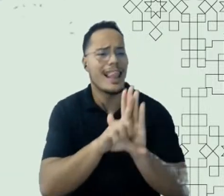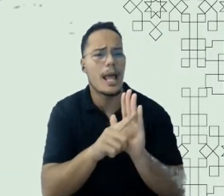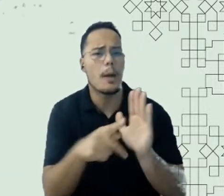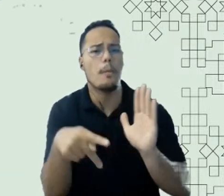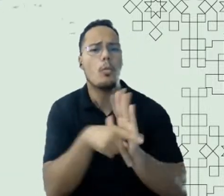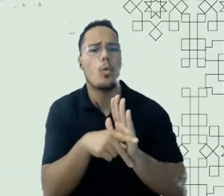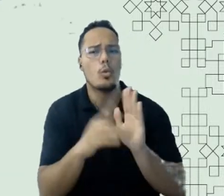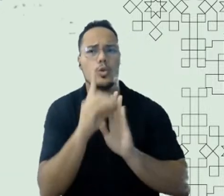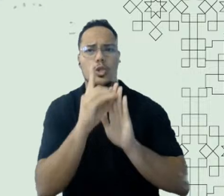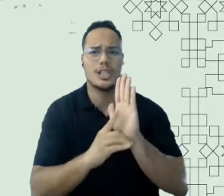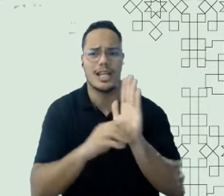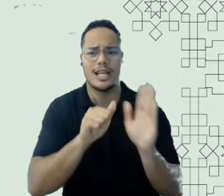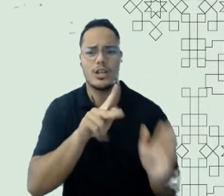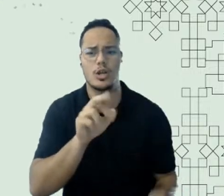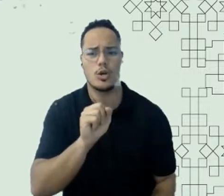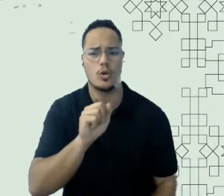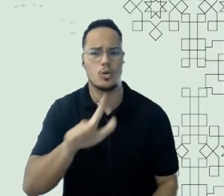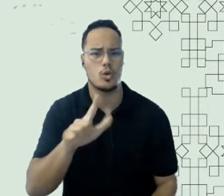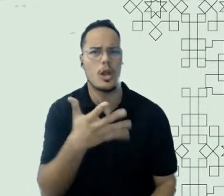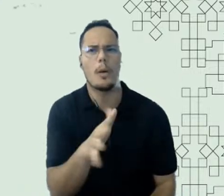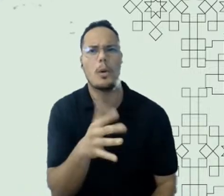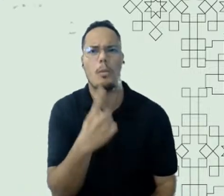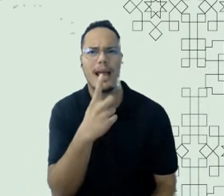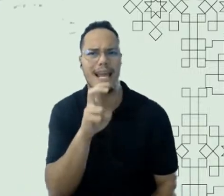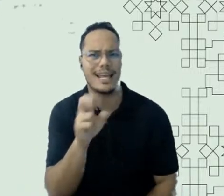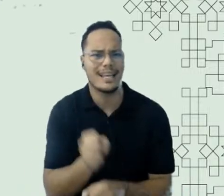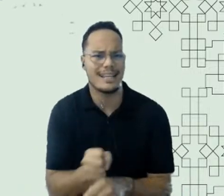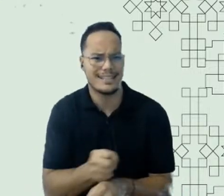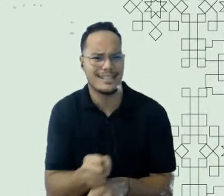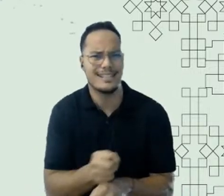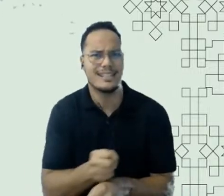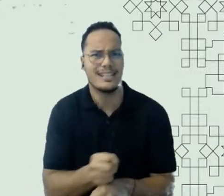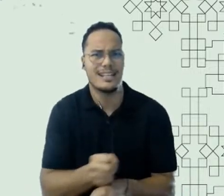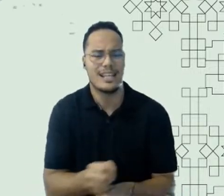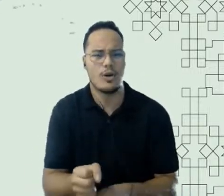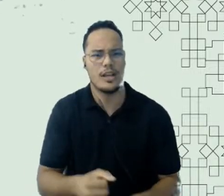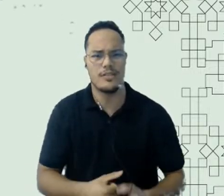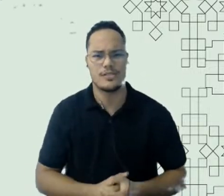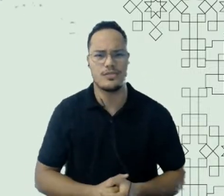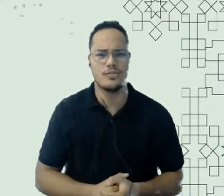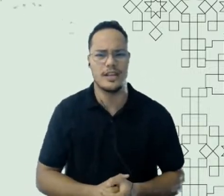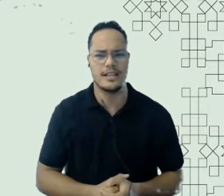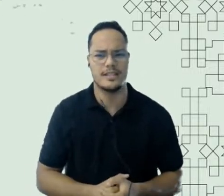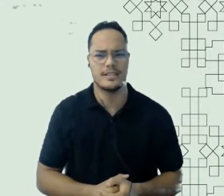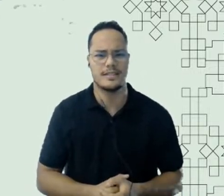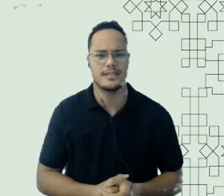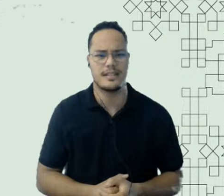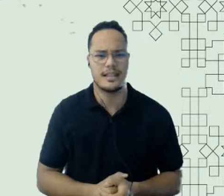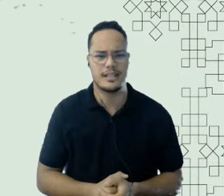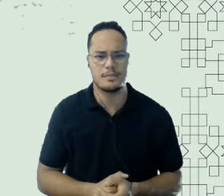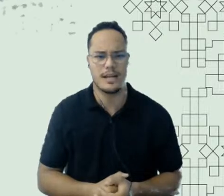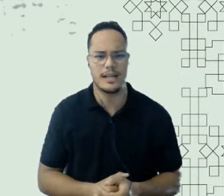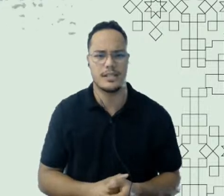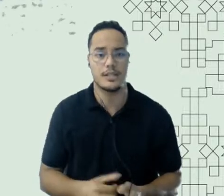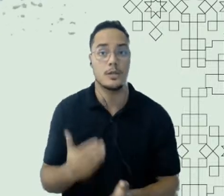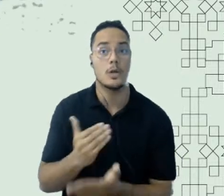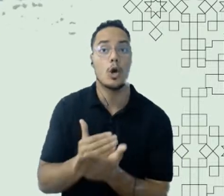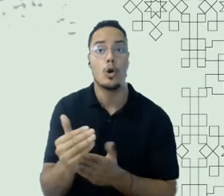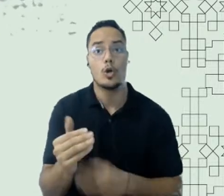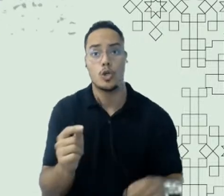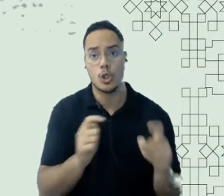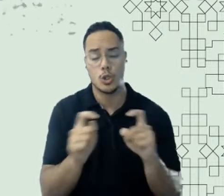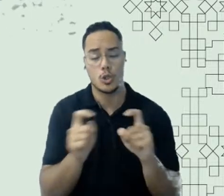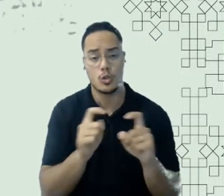15 years. So these discussions started in 2007, around 2007. We were supposed to